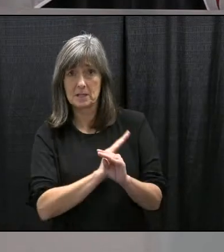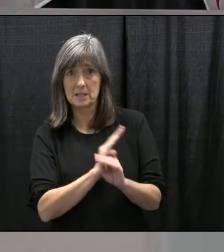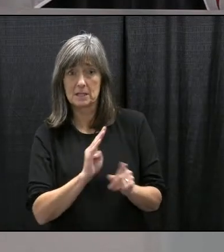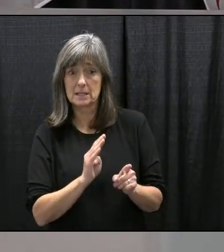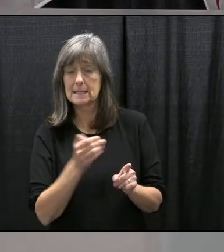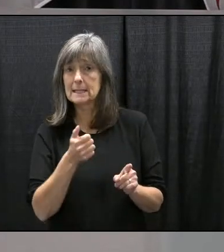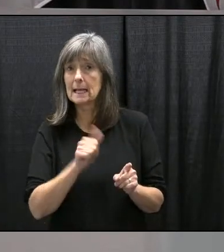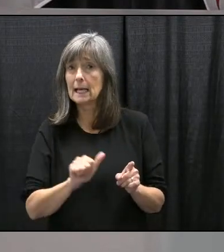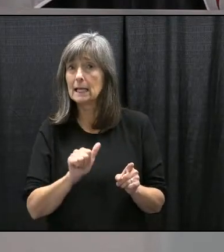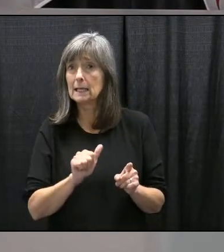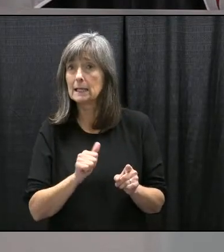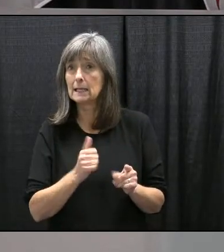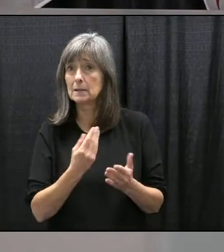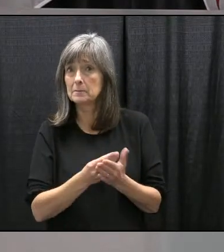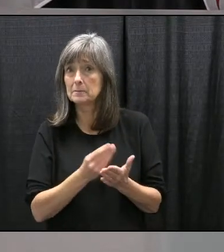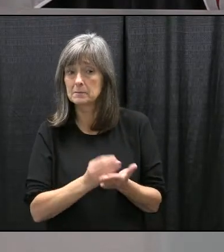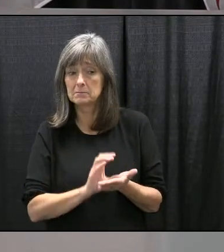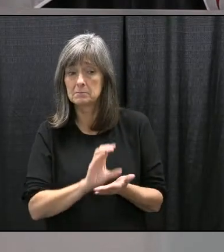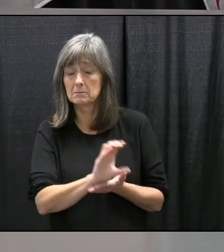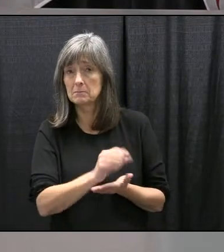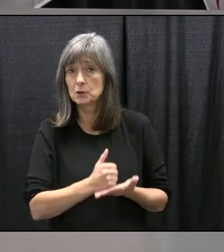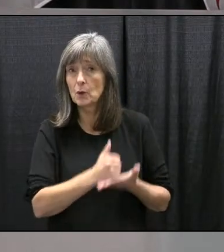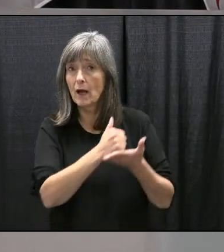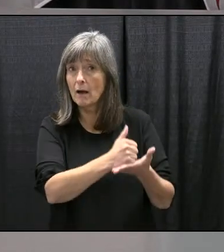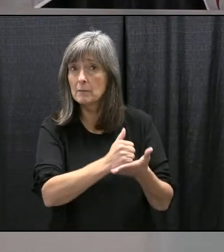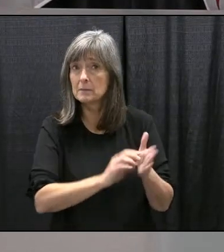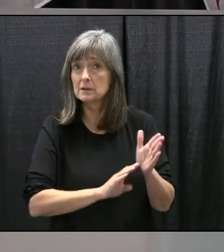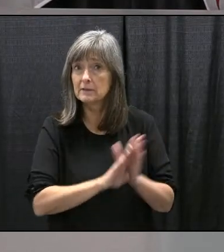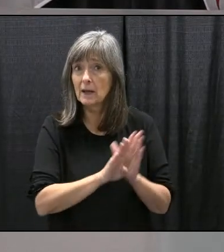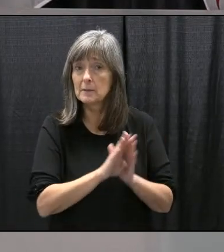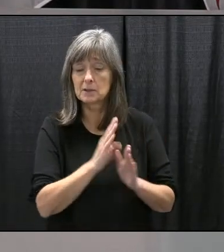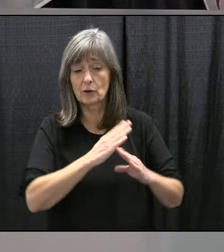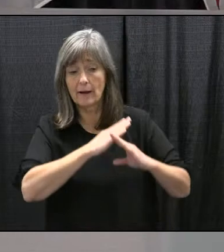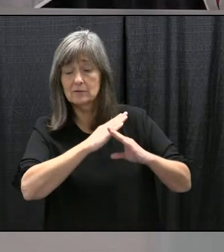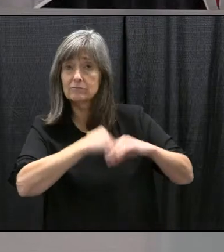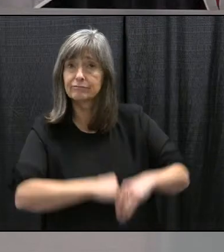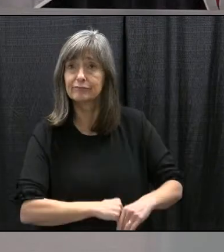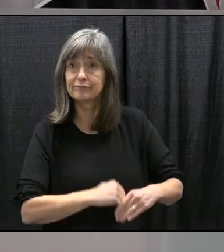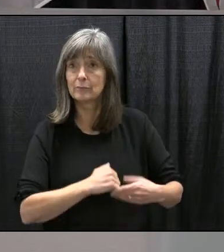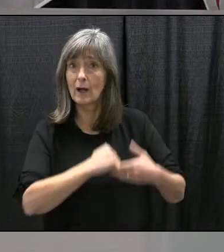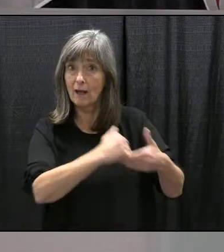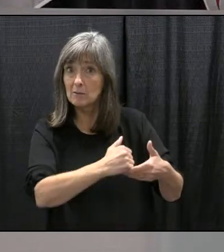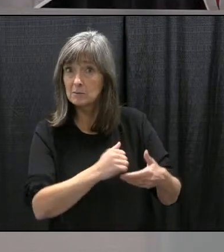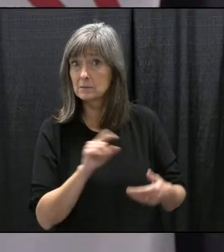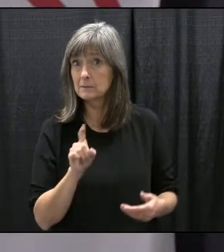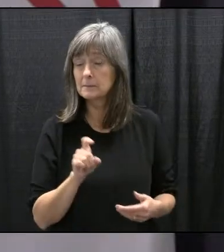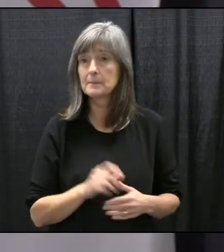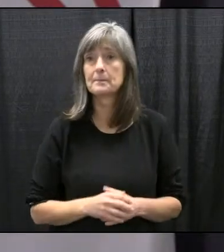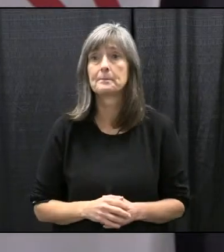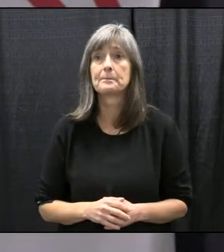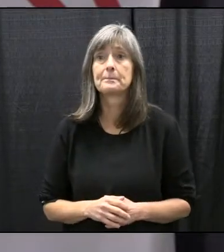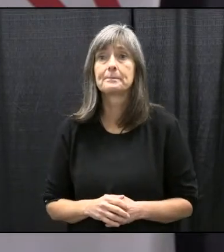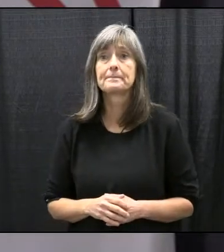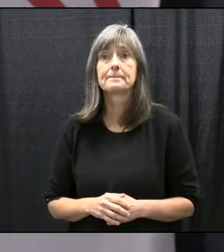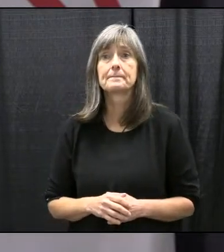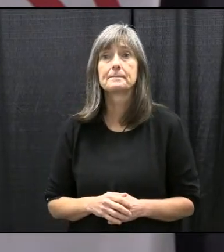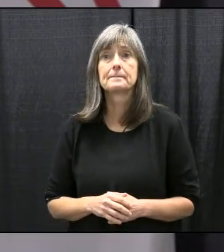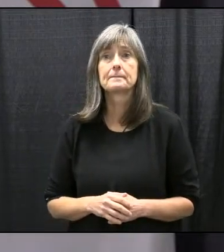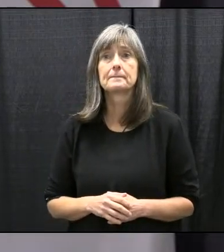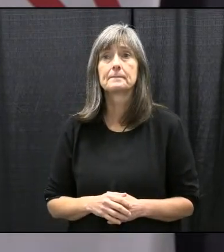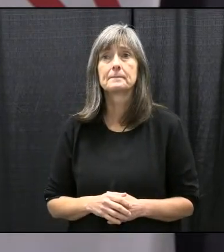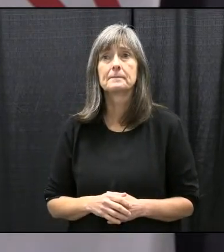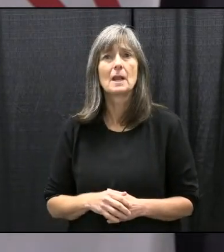kind of financial assistance made available to businesses as they try to remove these barriers? We haven't